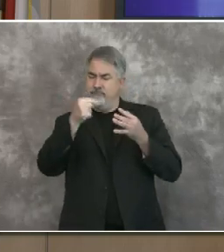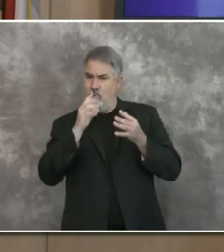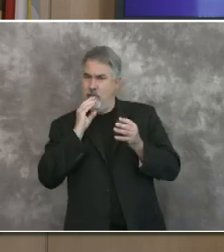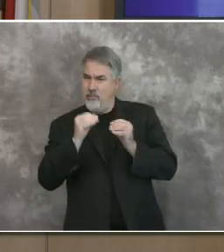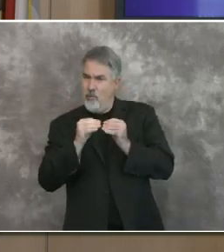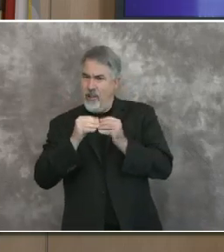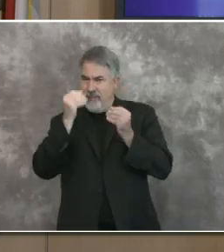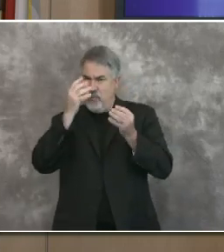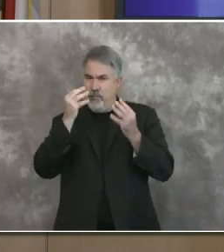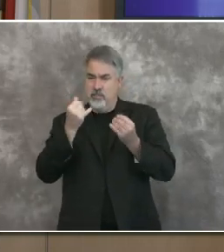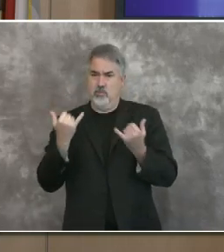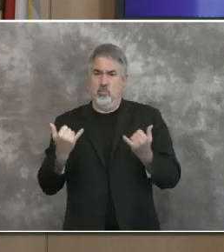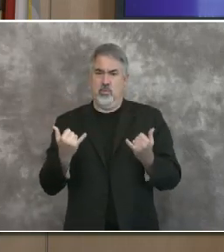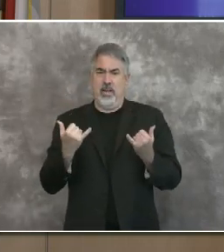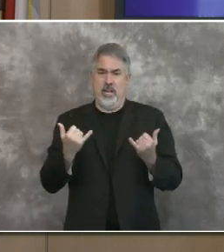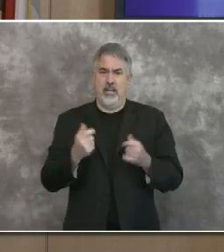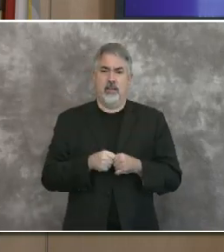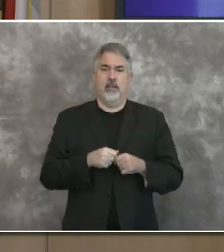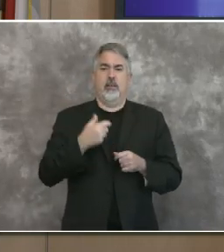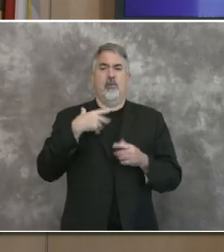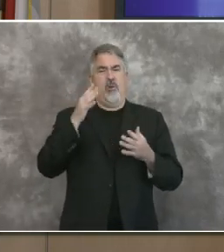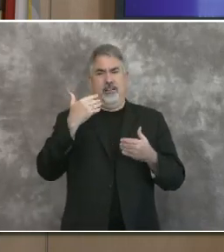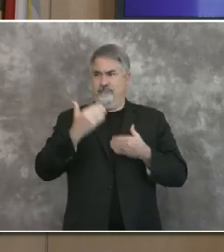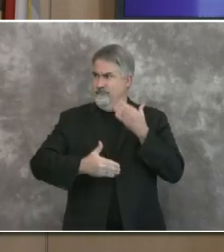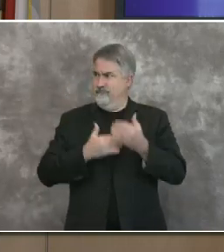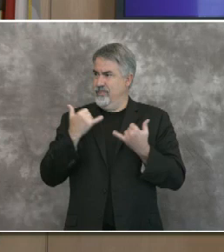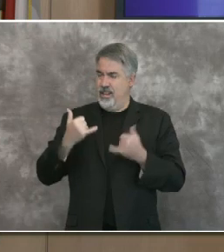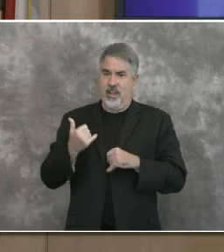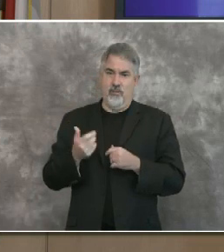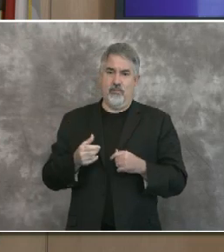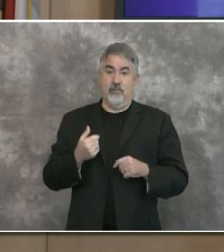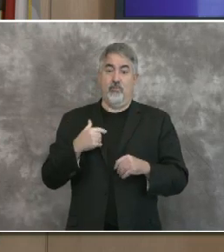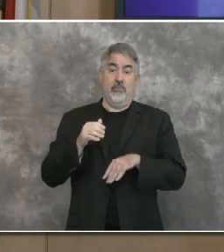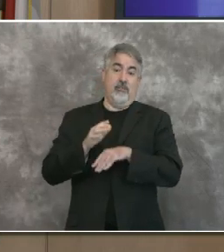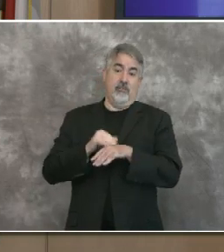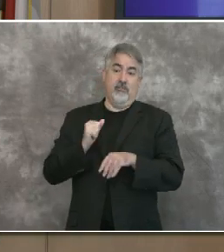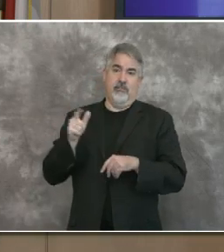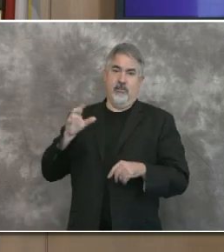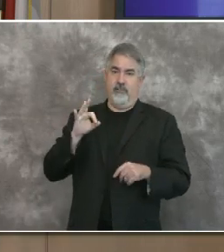going to get straight to the updates, and we'll start with Supervisor Nathan Fletcher.